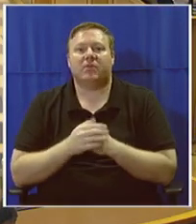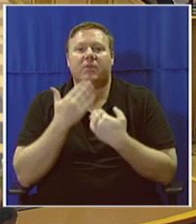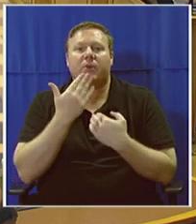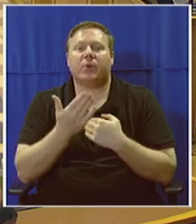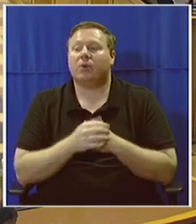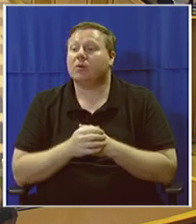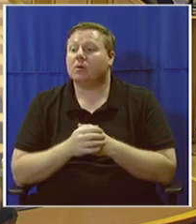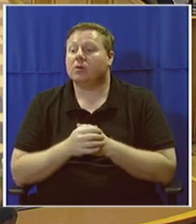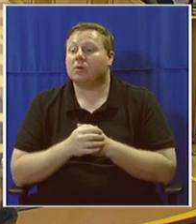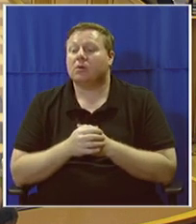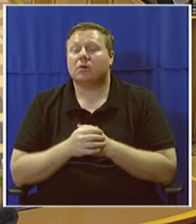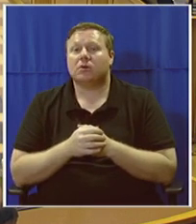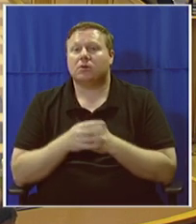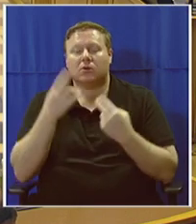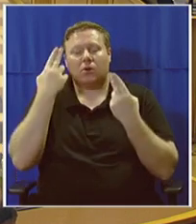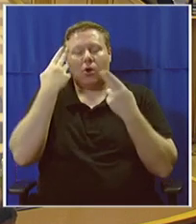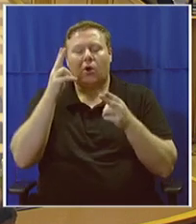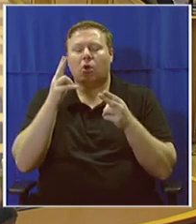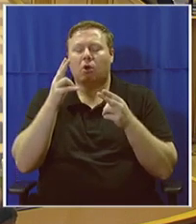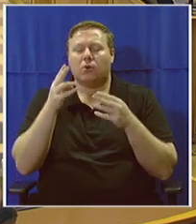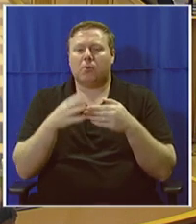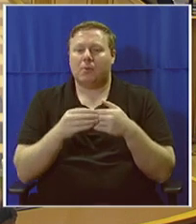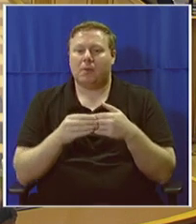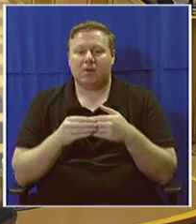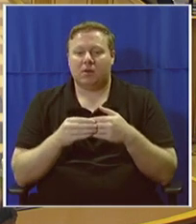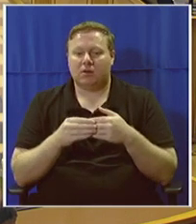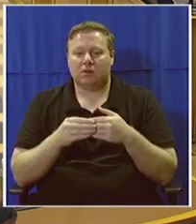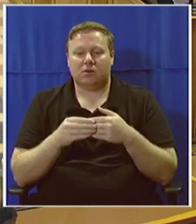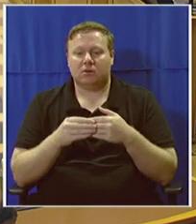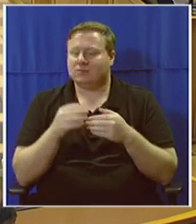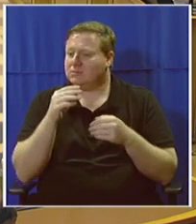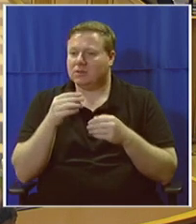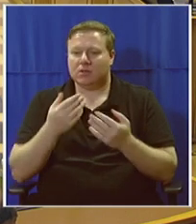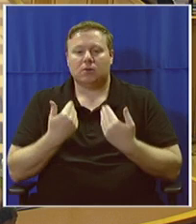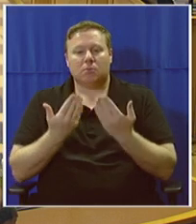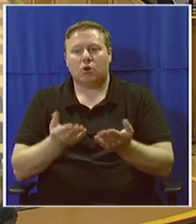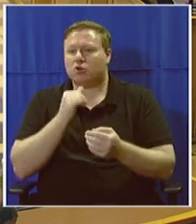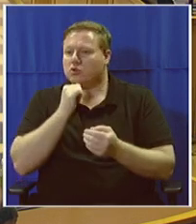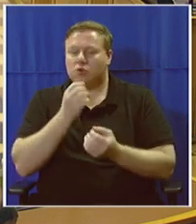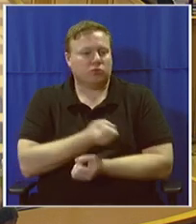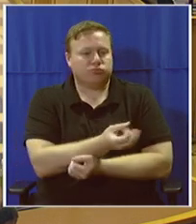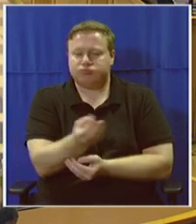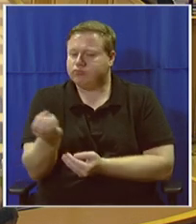Honorable Member, I'm sorry. Your motion was not circulated.